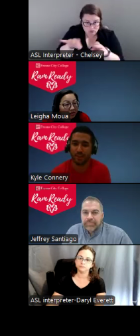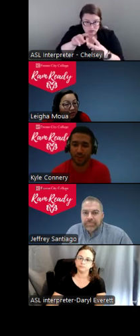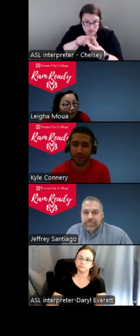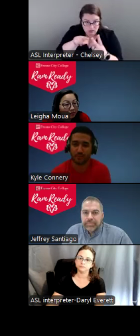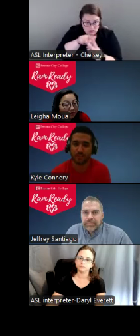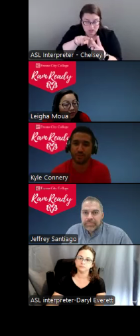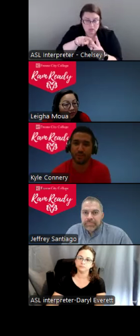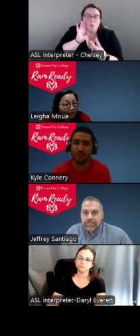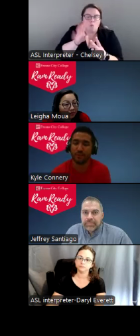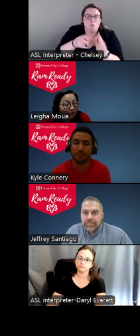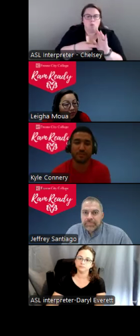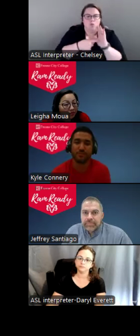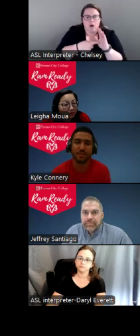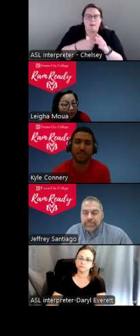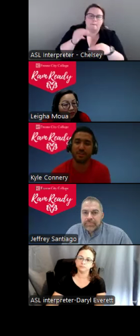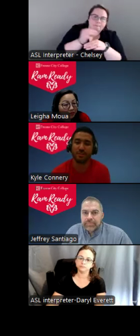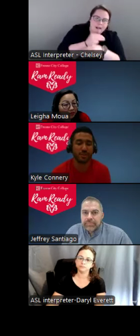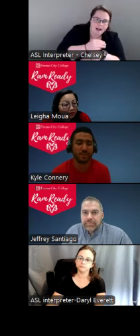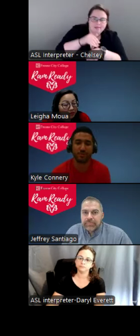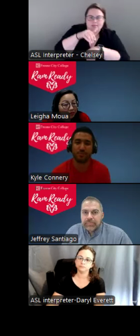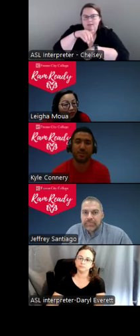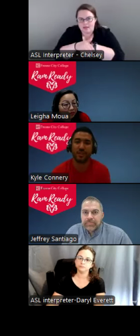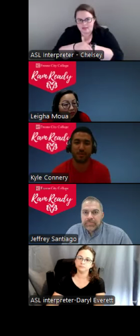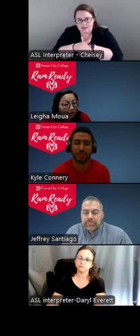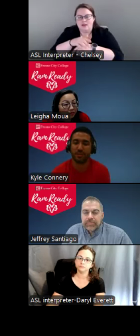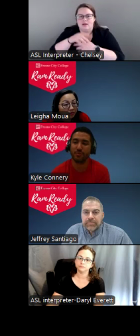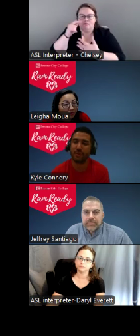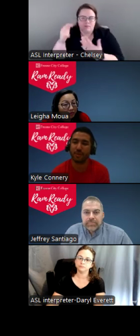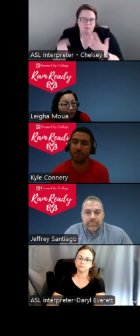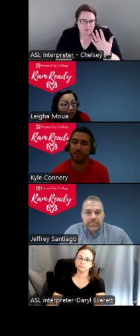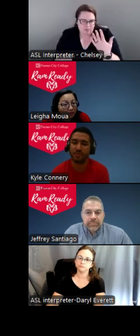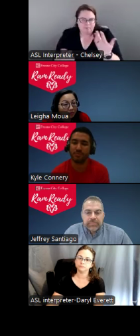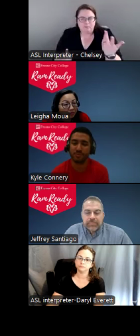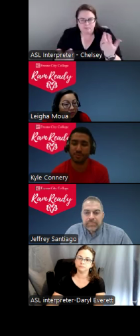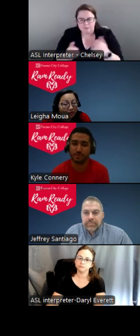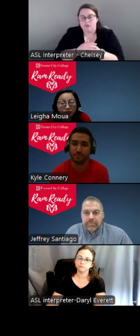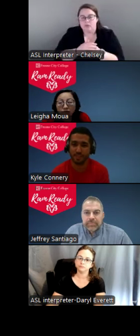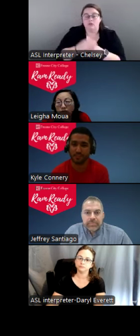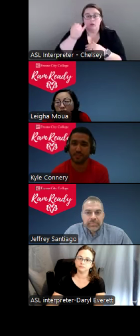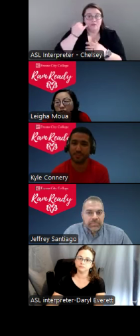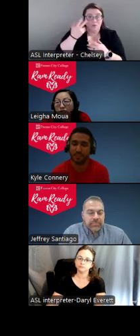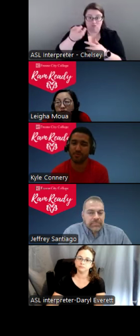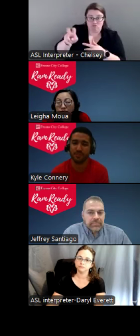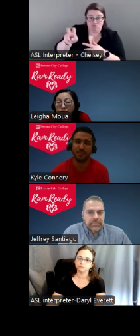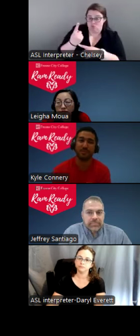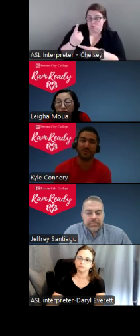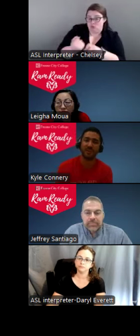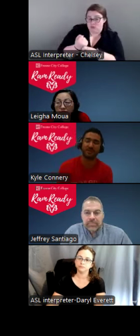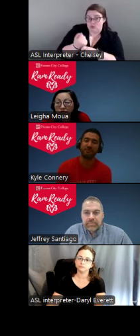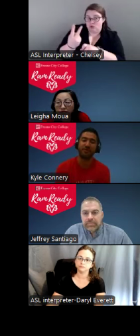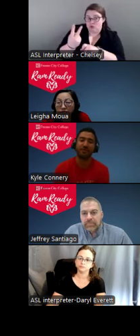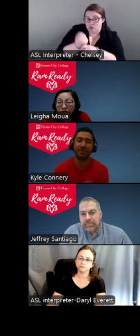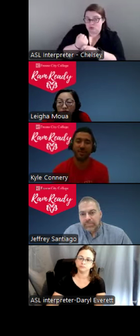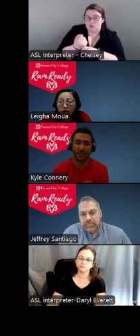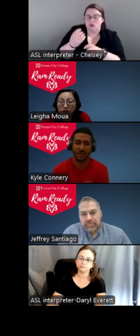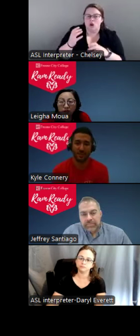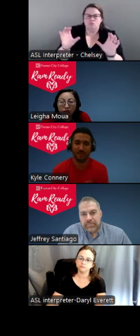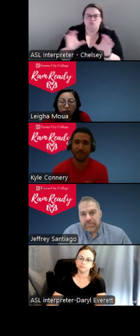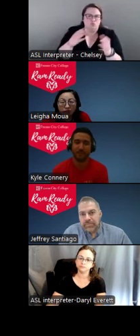on. So if you're looking for something and you just want to get through in like, maybe like 1 or 2 years, a certificate could be a good option for